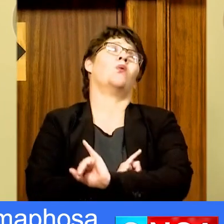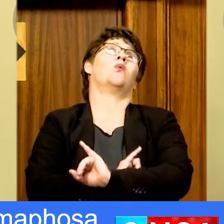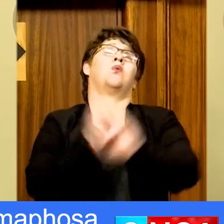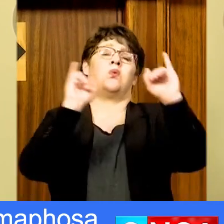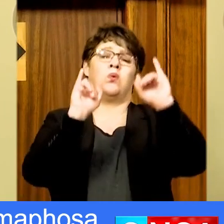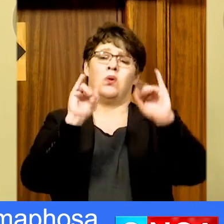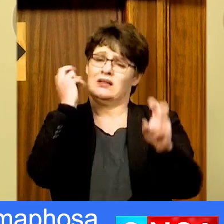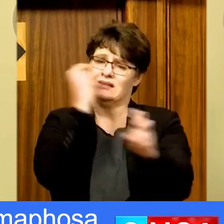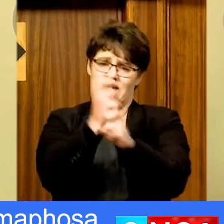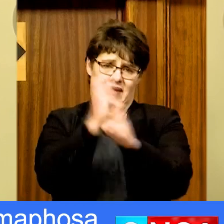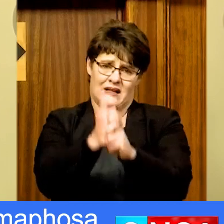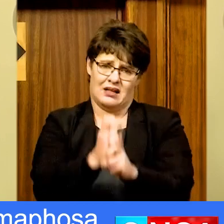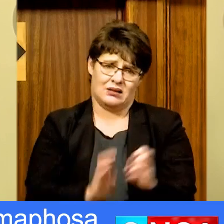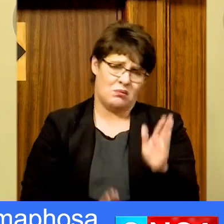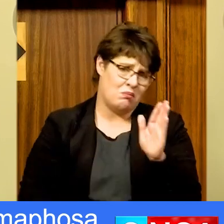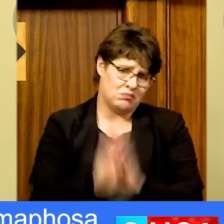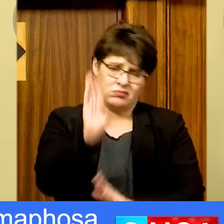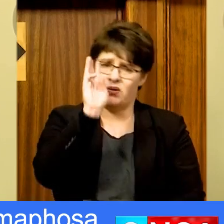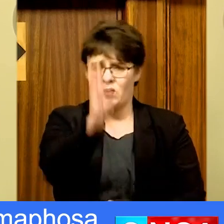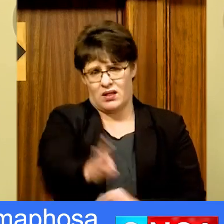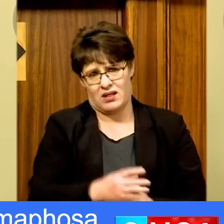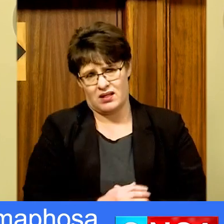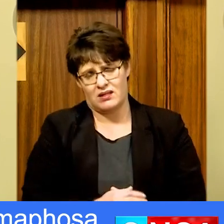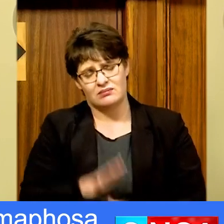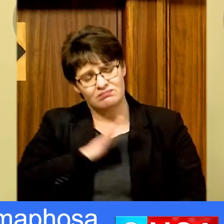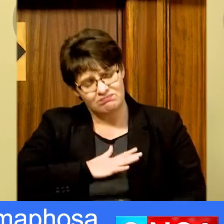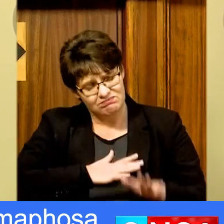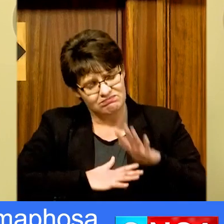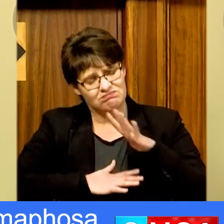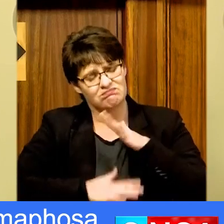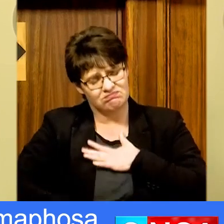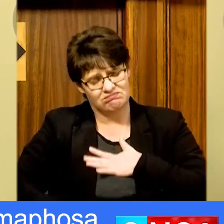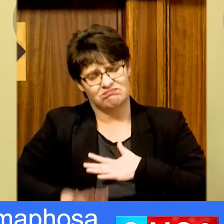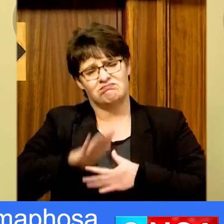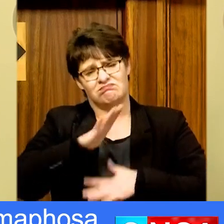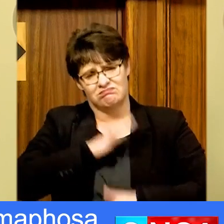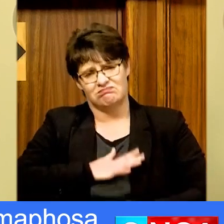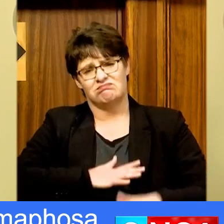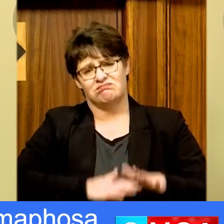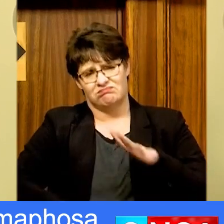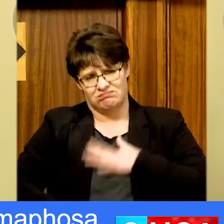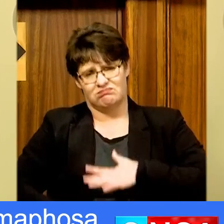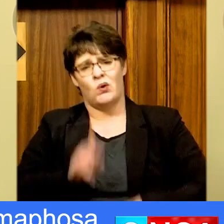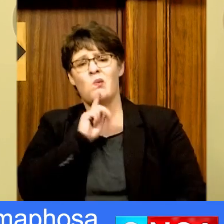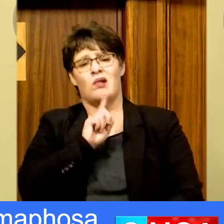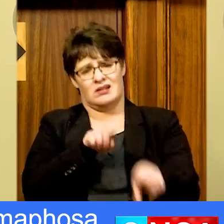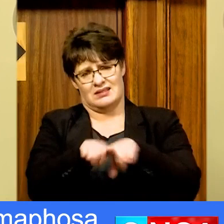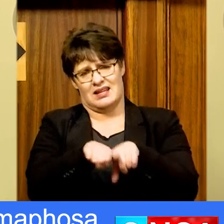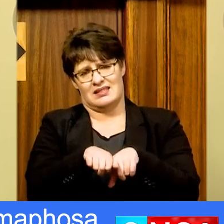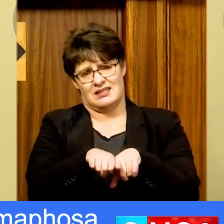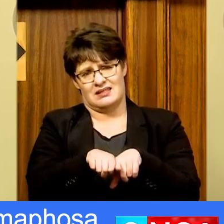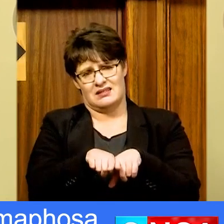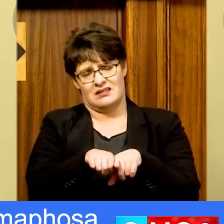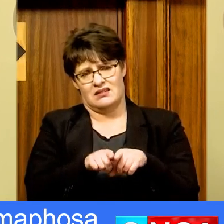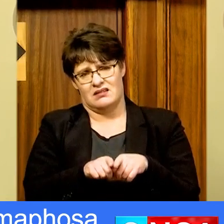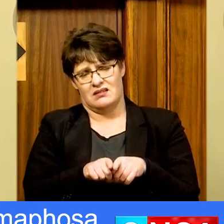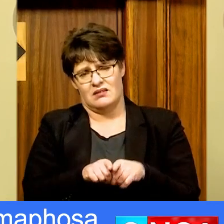significantly harder, and our endurance will be sorely tested as a